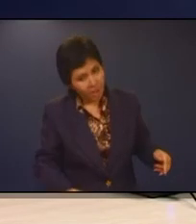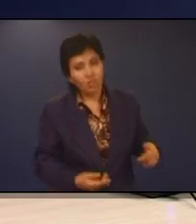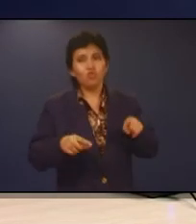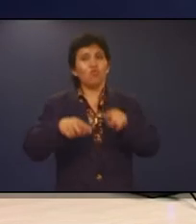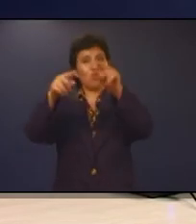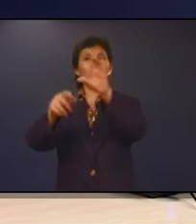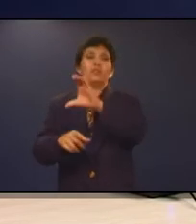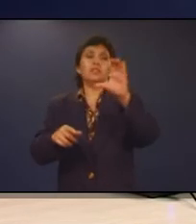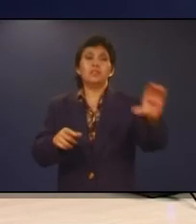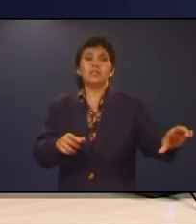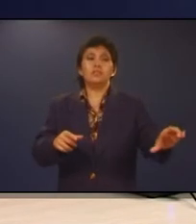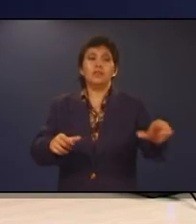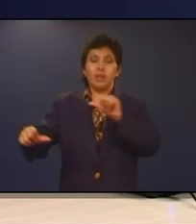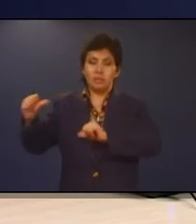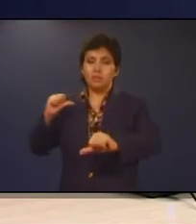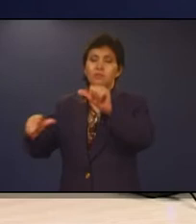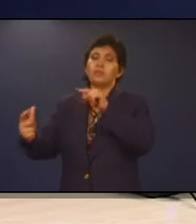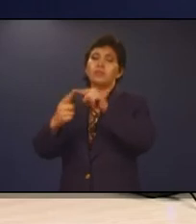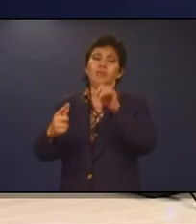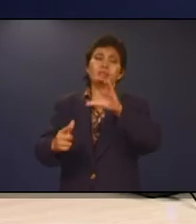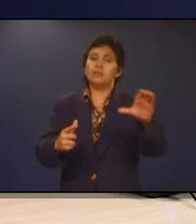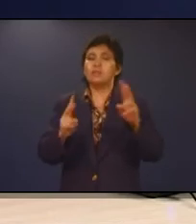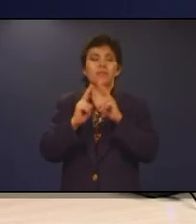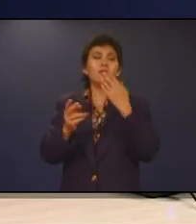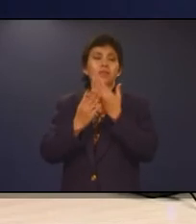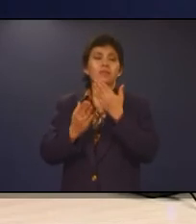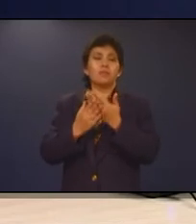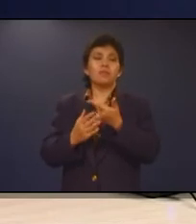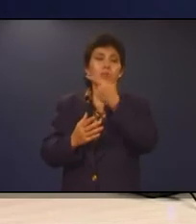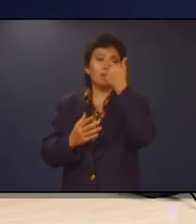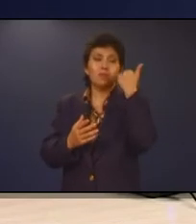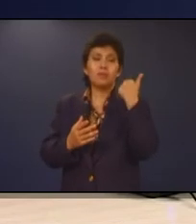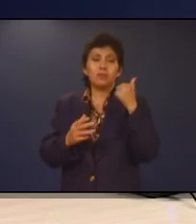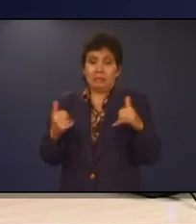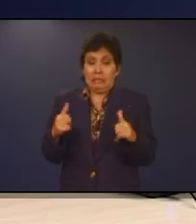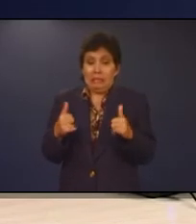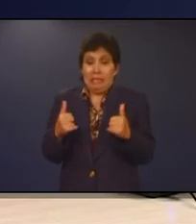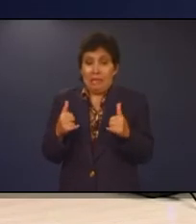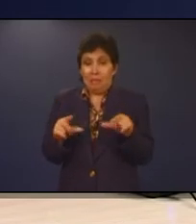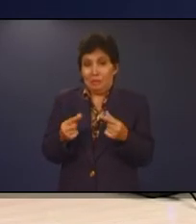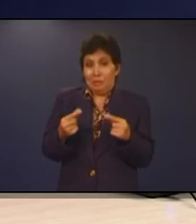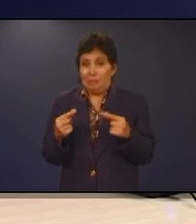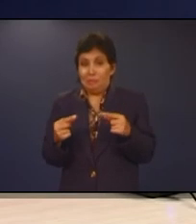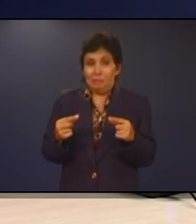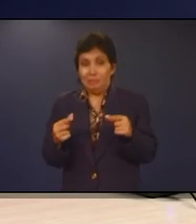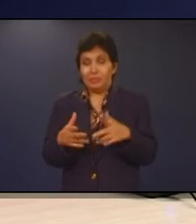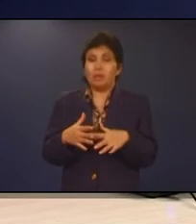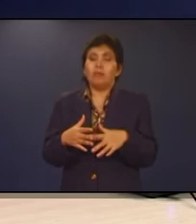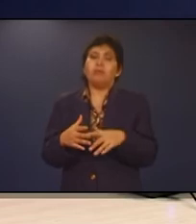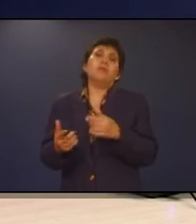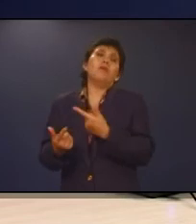His attitude towards CC is rather good because there are games for him to play rather than in the